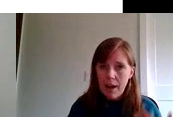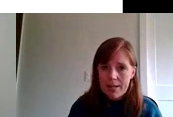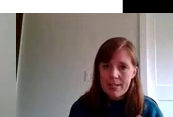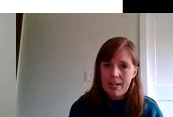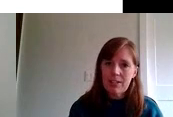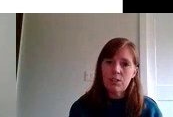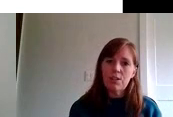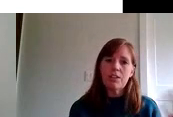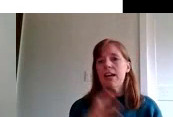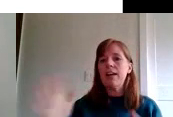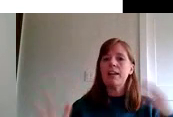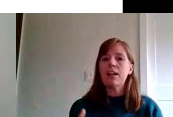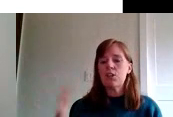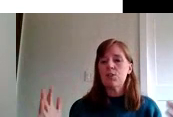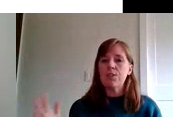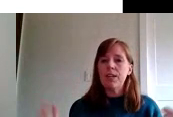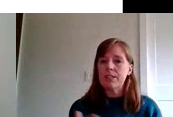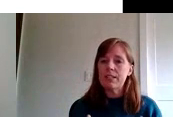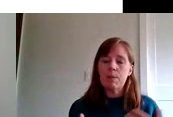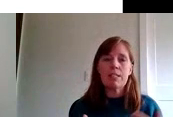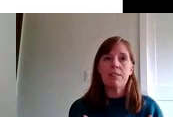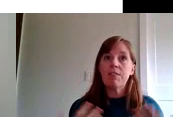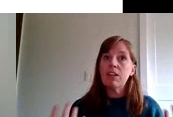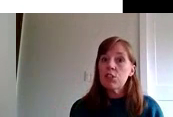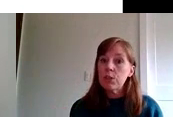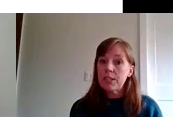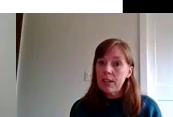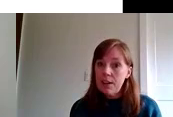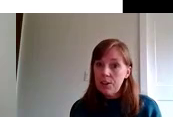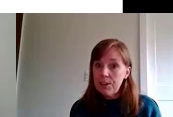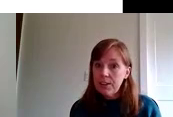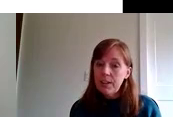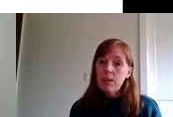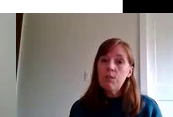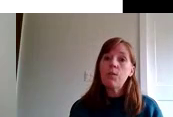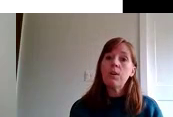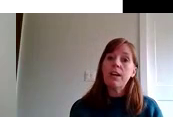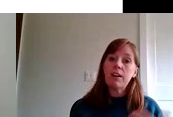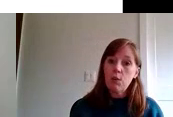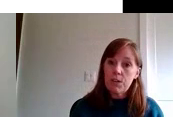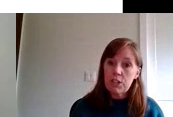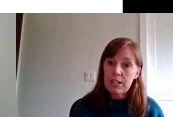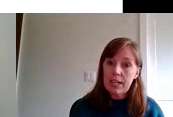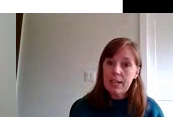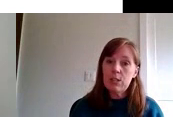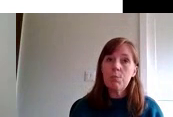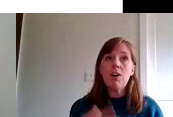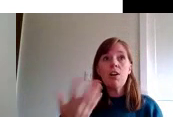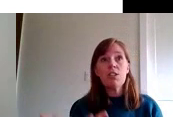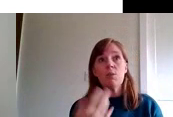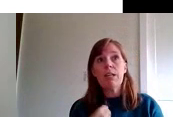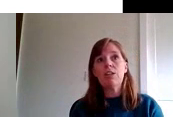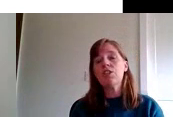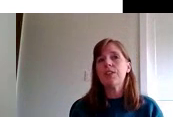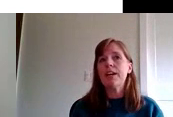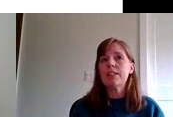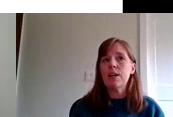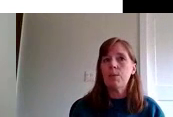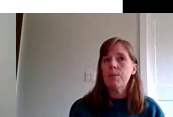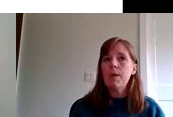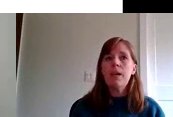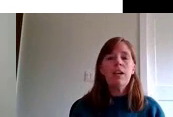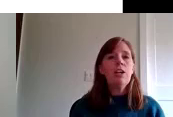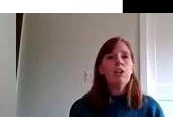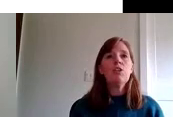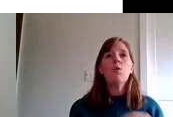important to the context. So you're not just adding extra things. It makes it very visually cluttered for our low vision kids, but also making sure